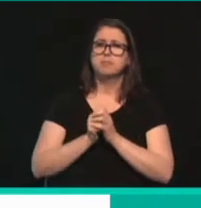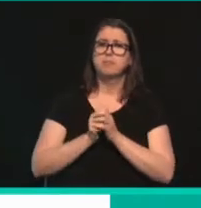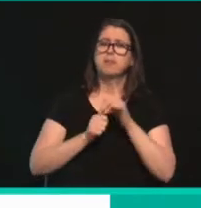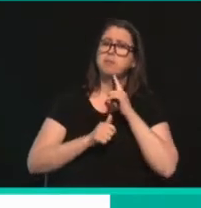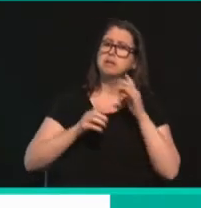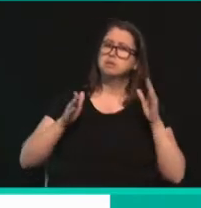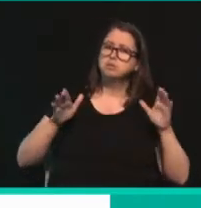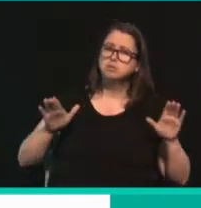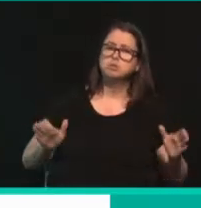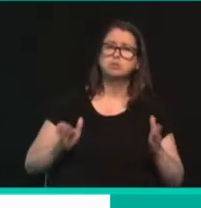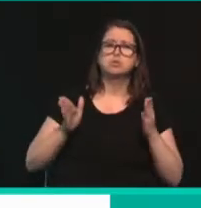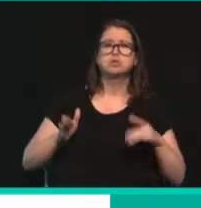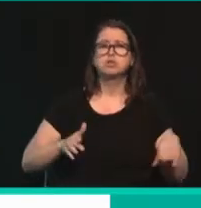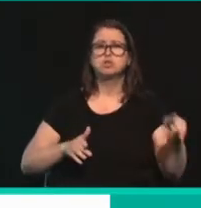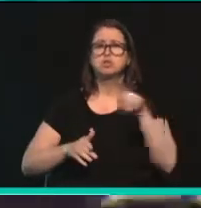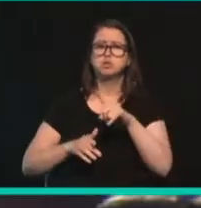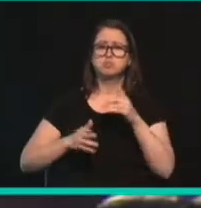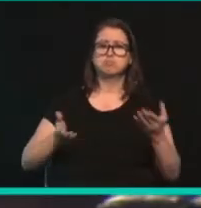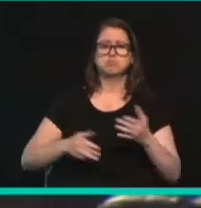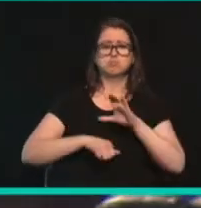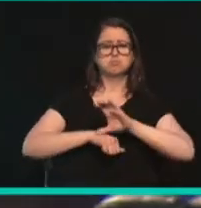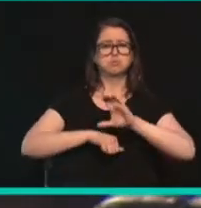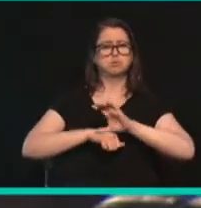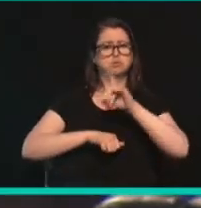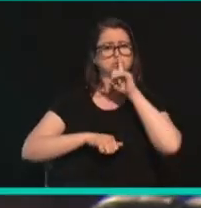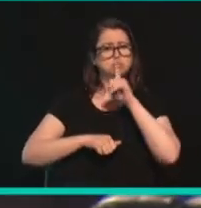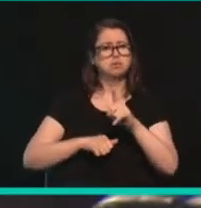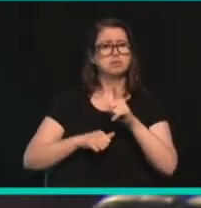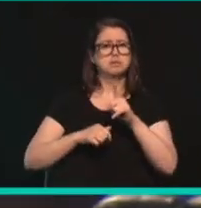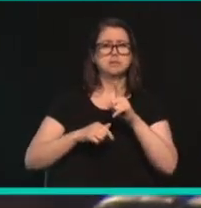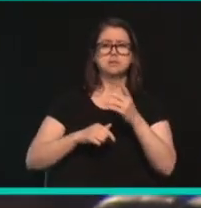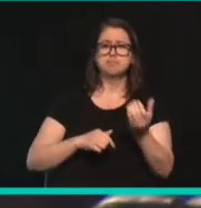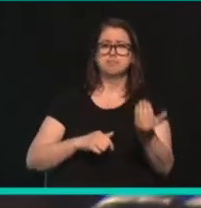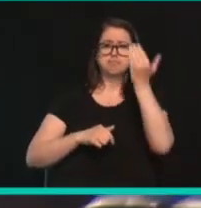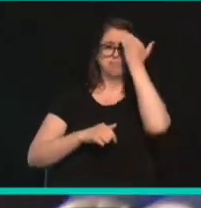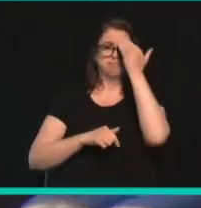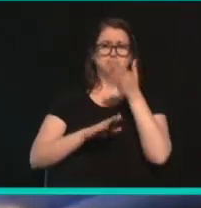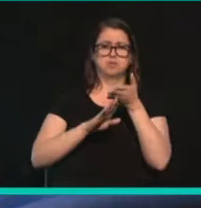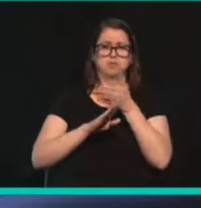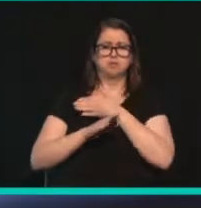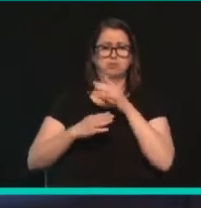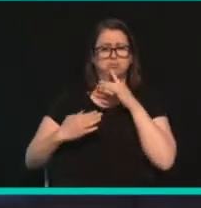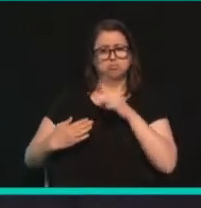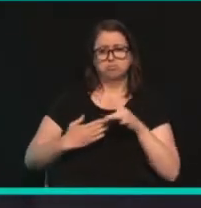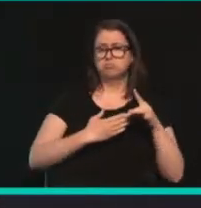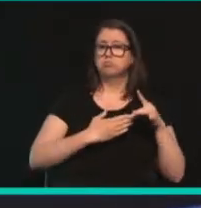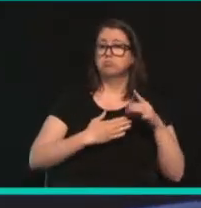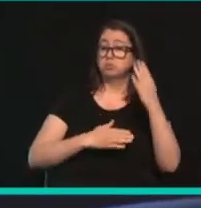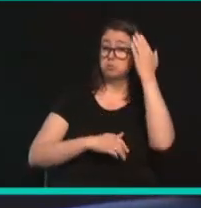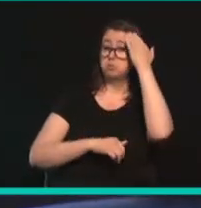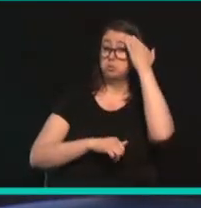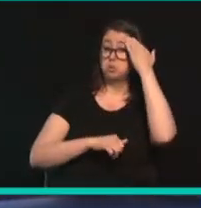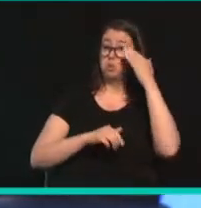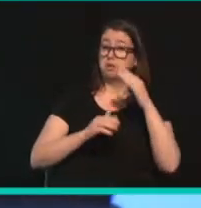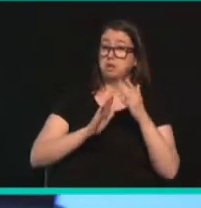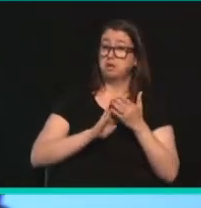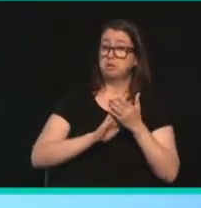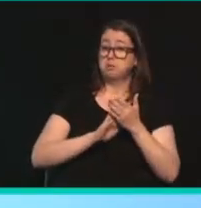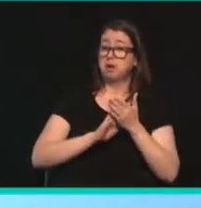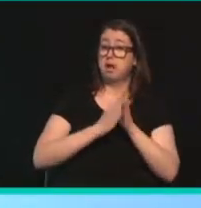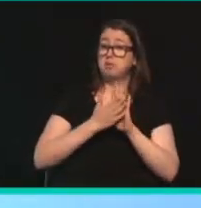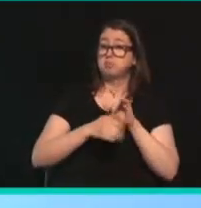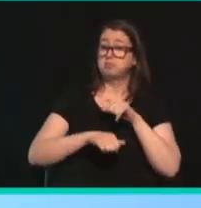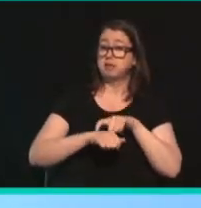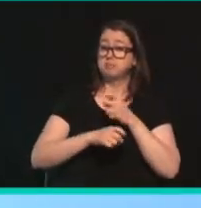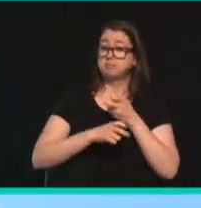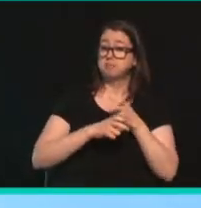to be at that forefront, to look at this seriously, because when the times are tough and it's